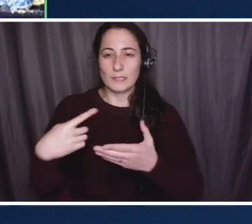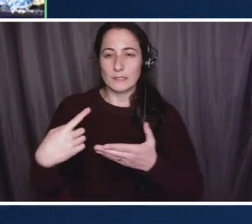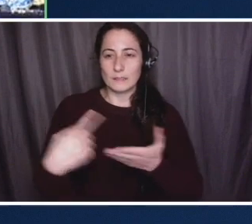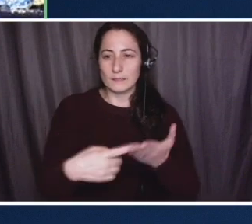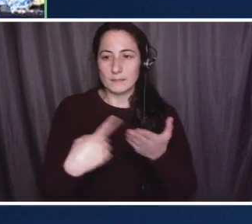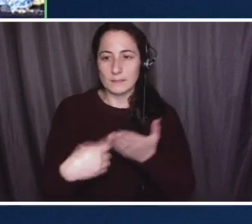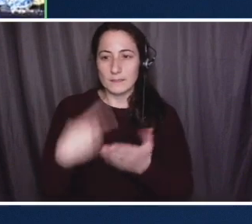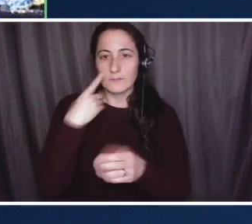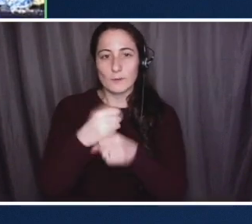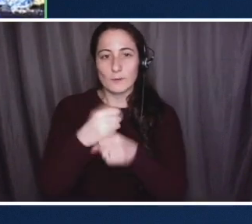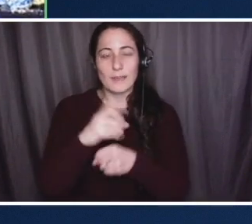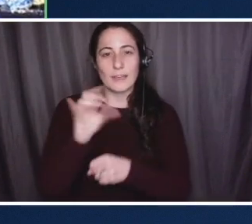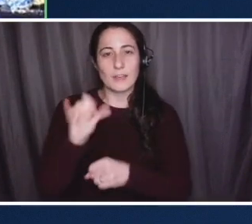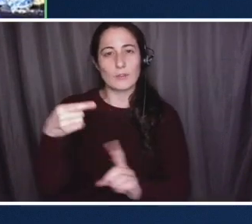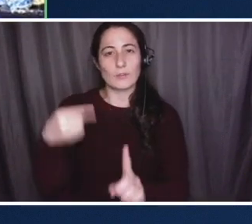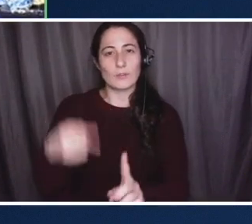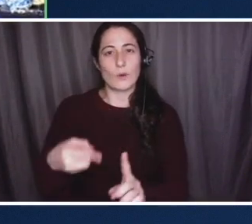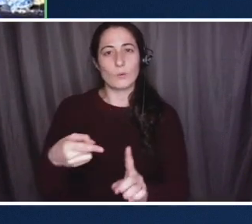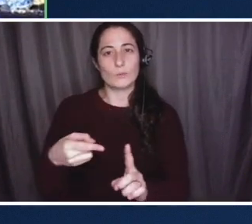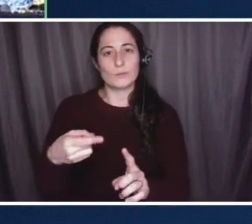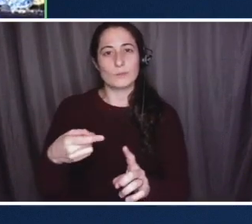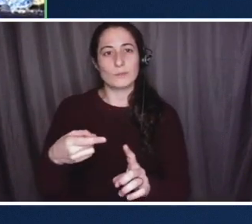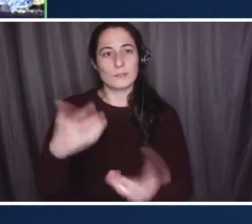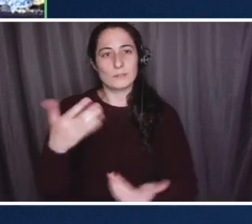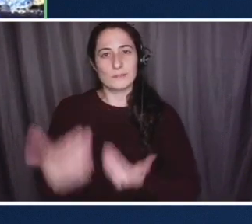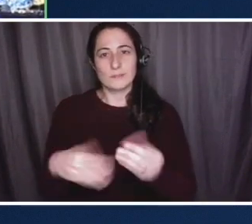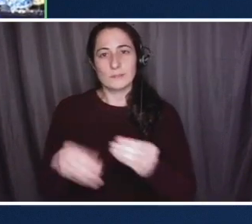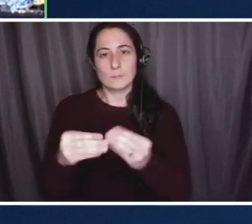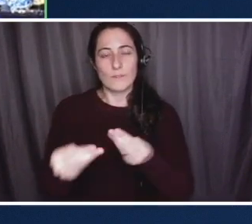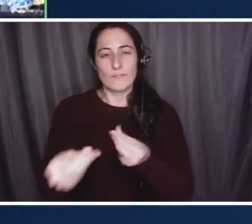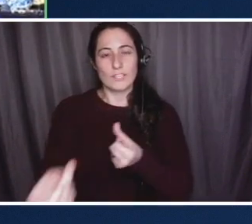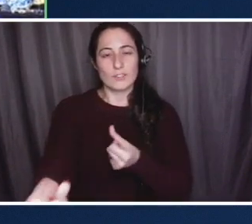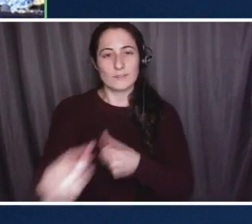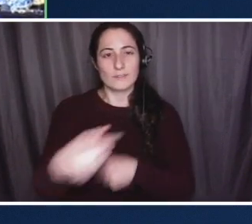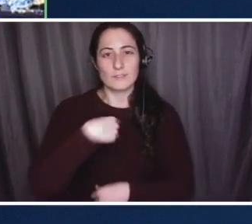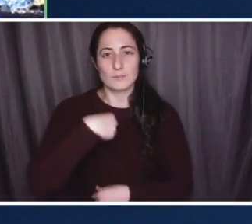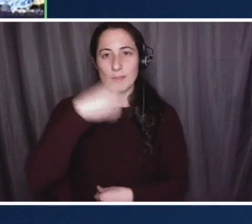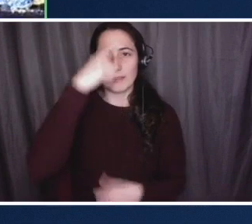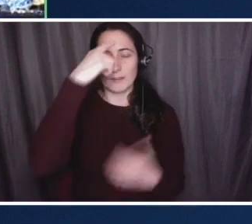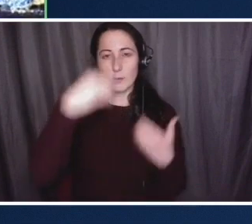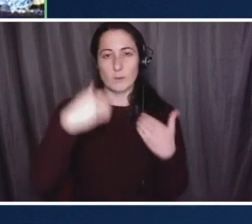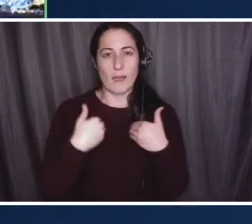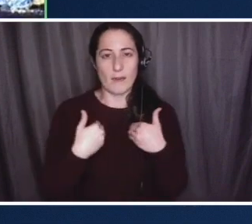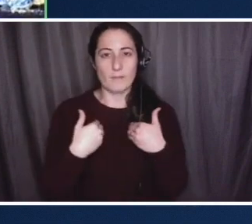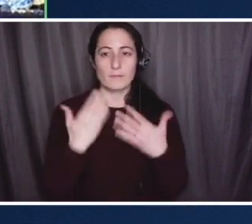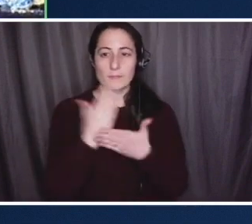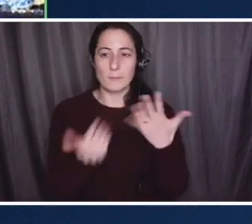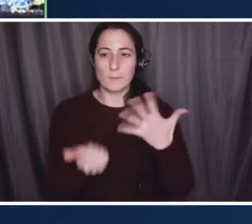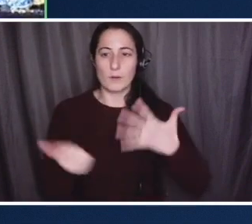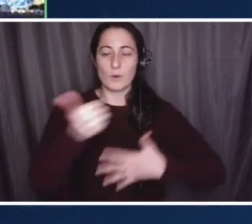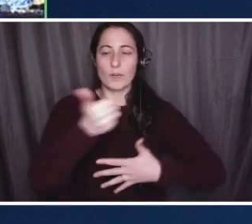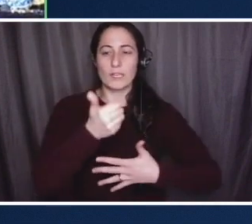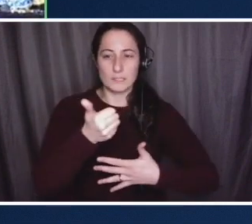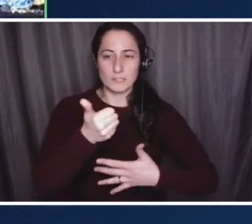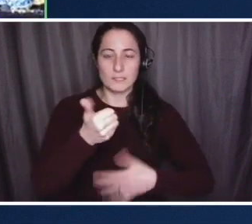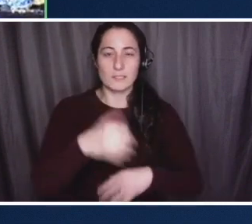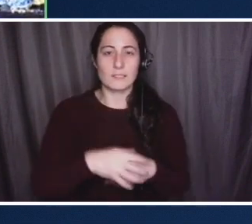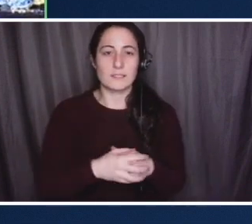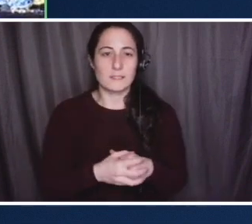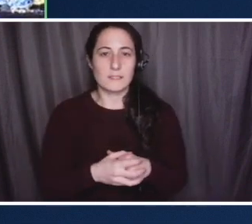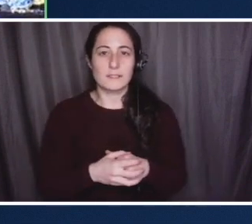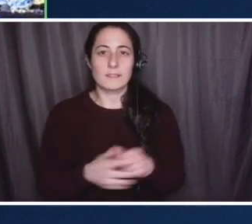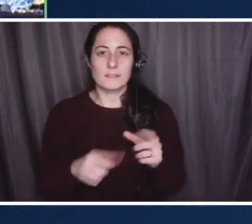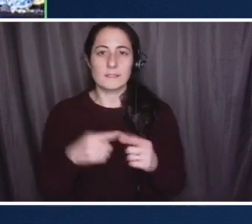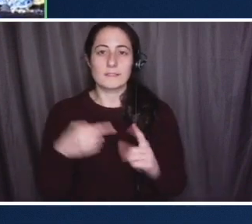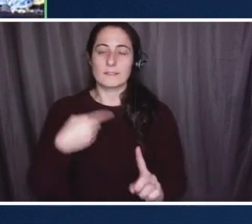fights more efficient, I think that there are three main priorities that we are also advocating